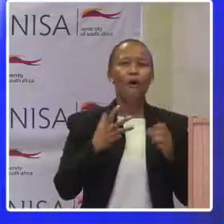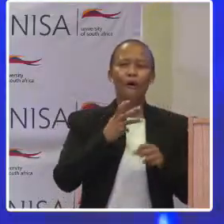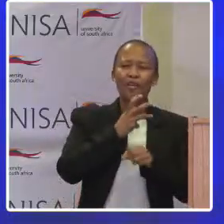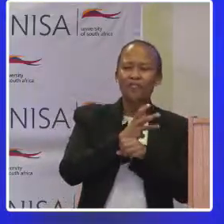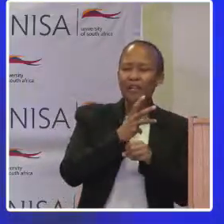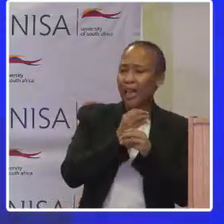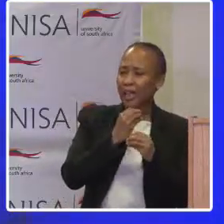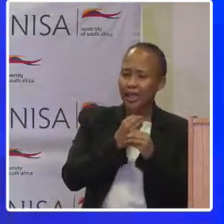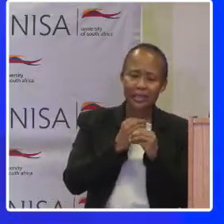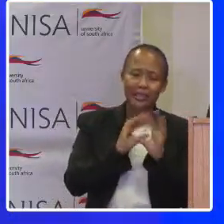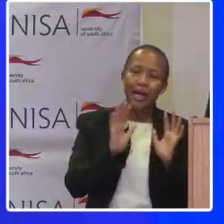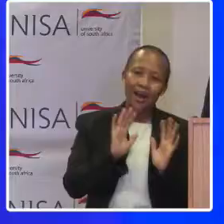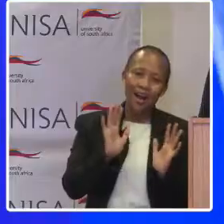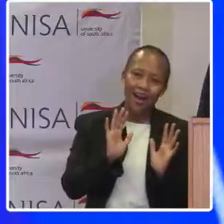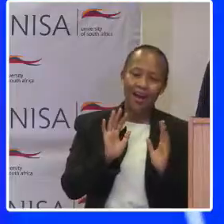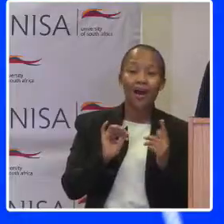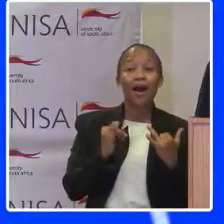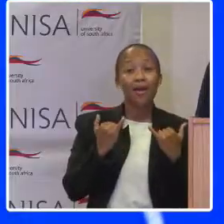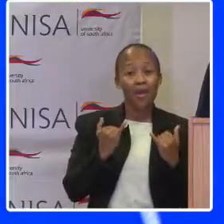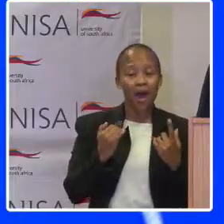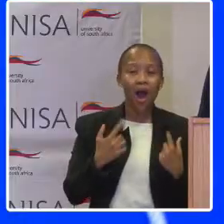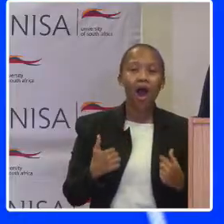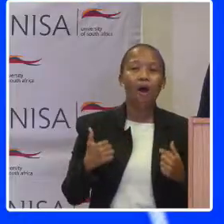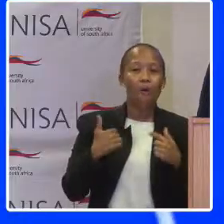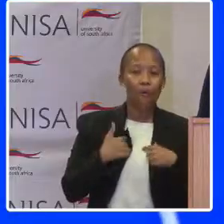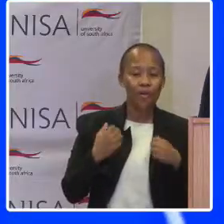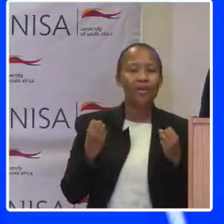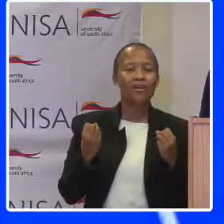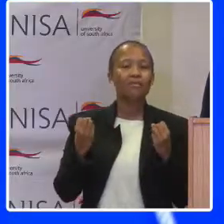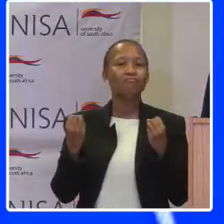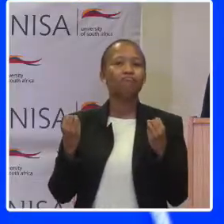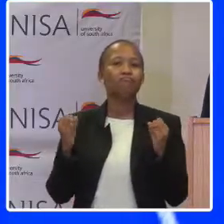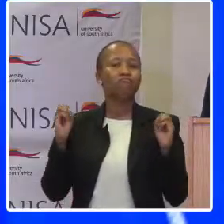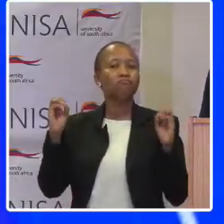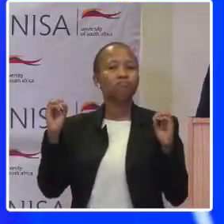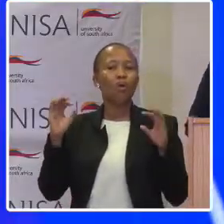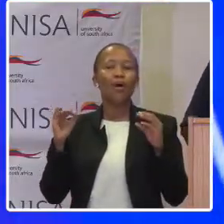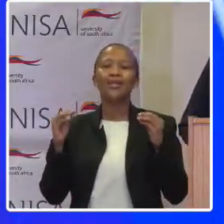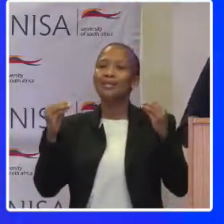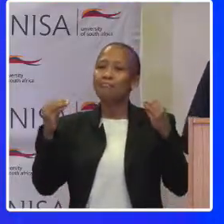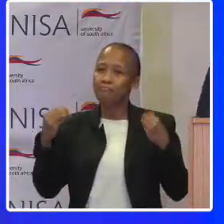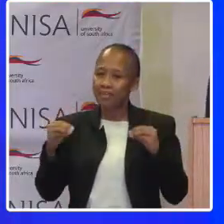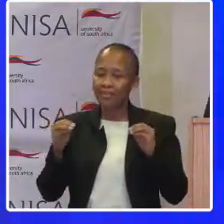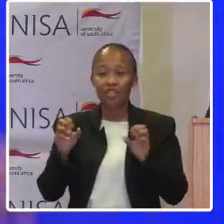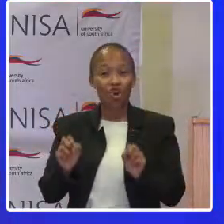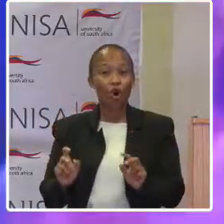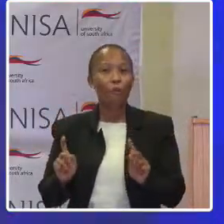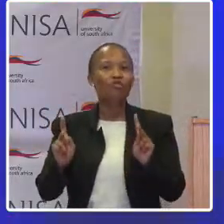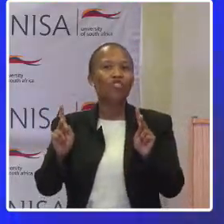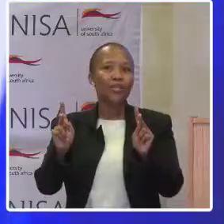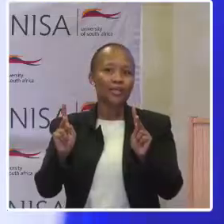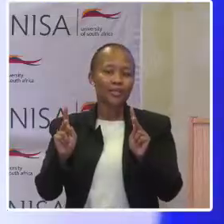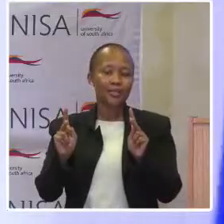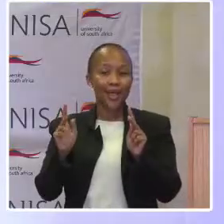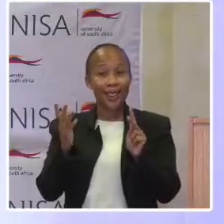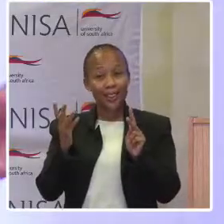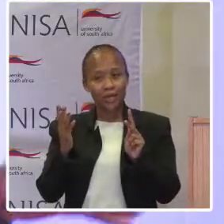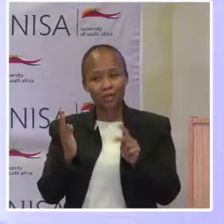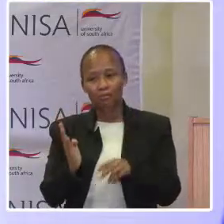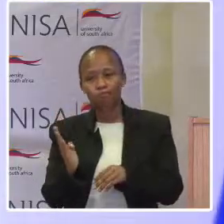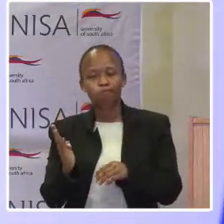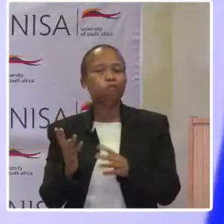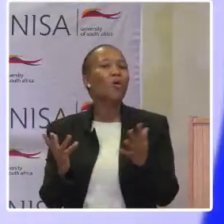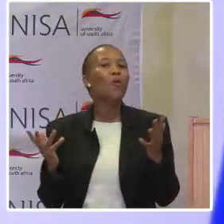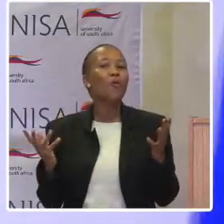stuff. We are talking about entrepreneurship opportunities that exist in the context